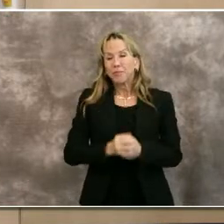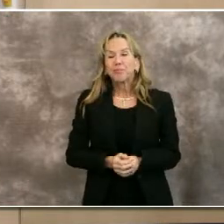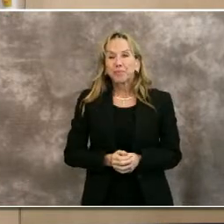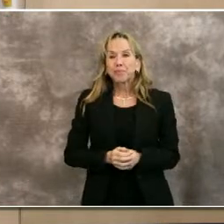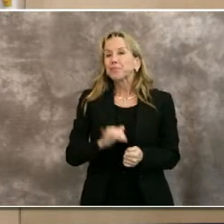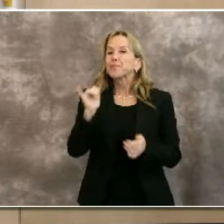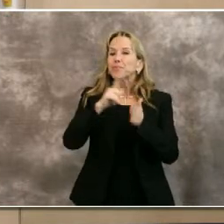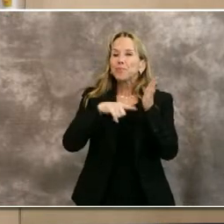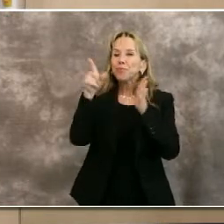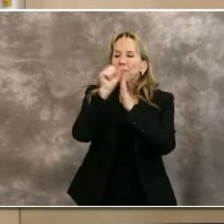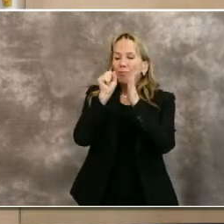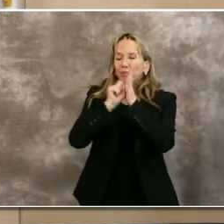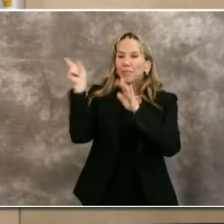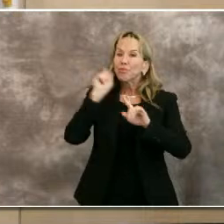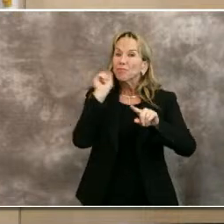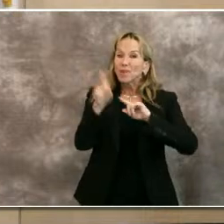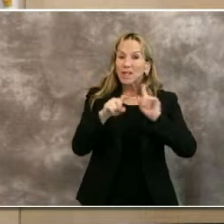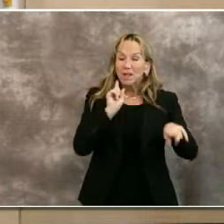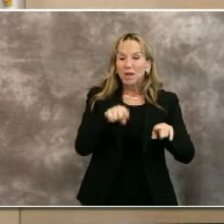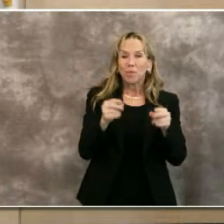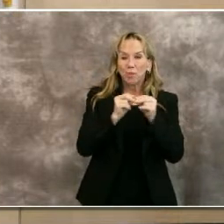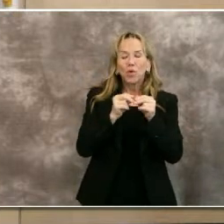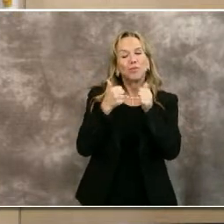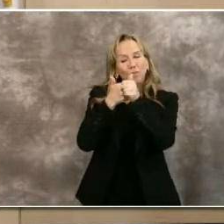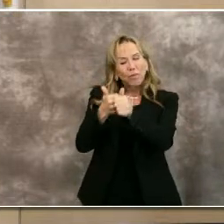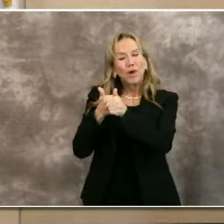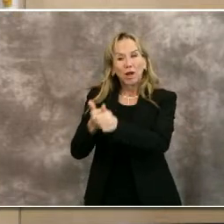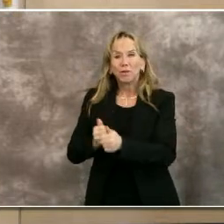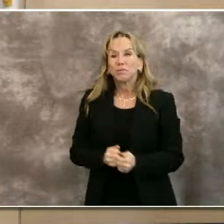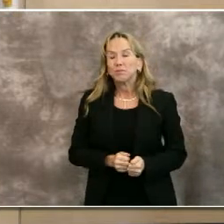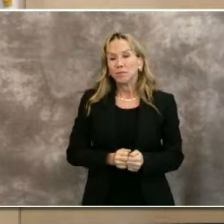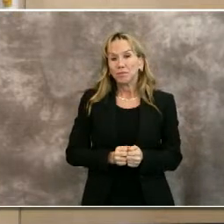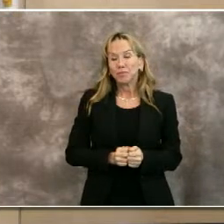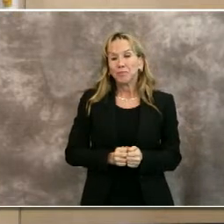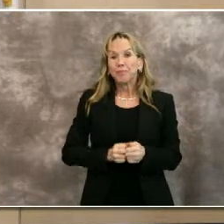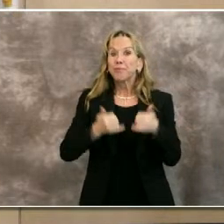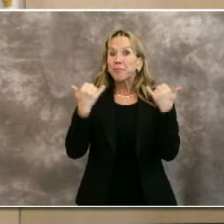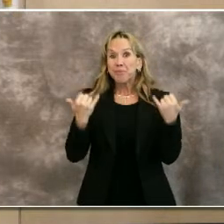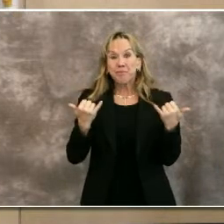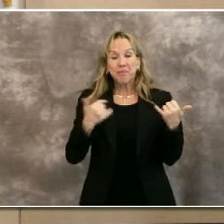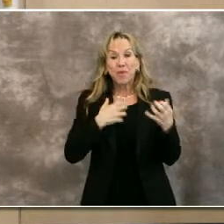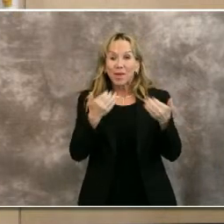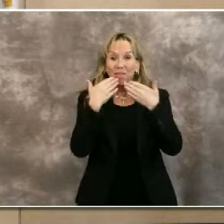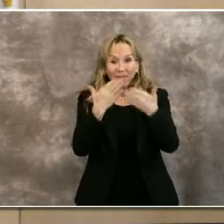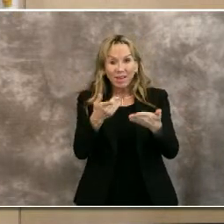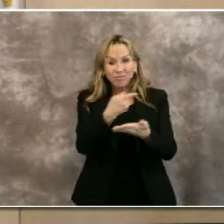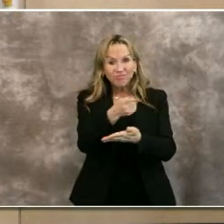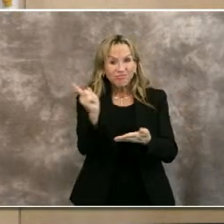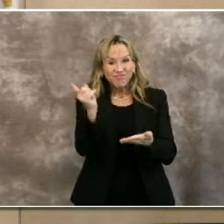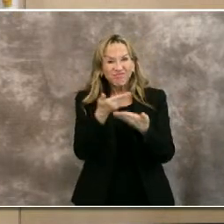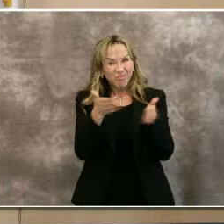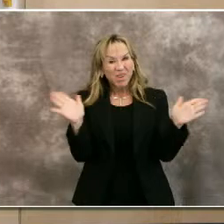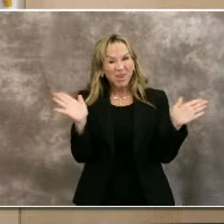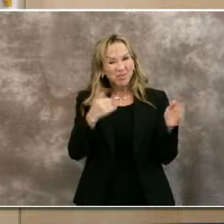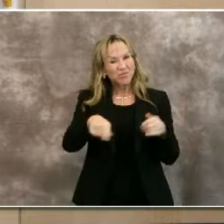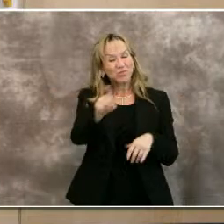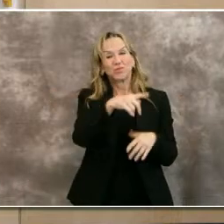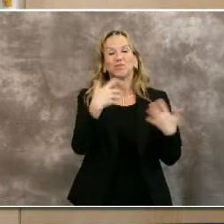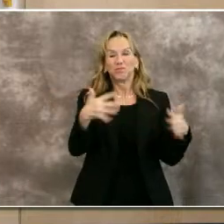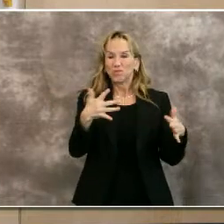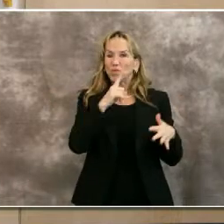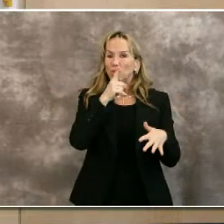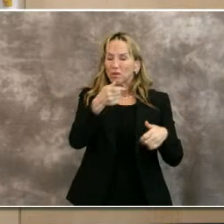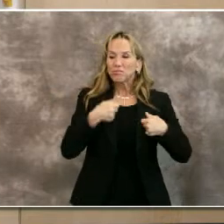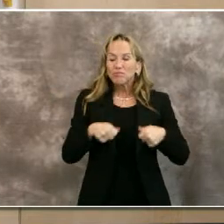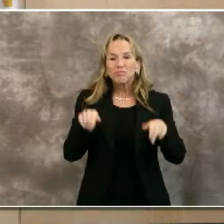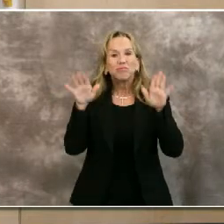released from the state. So with that, I would like to thank the public for all that they have